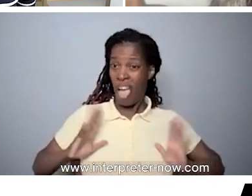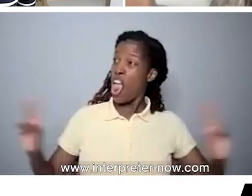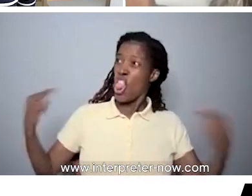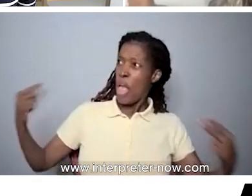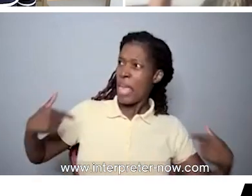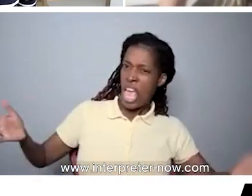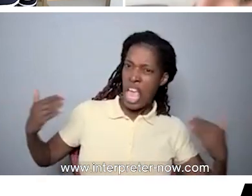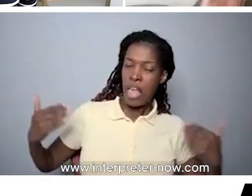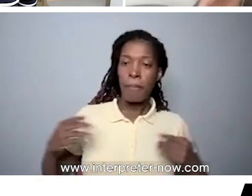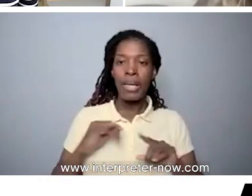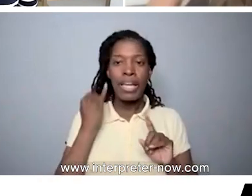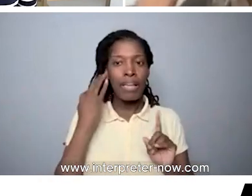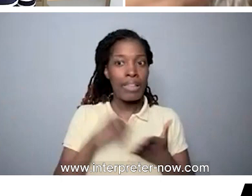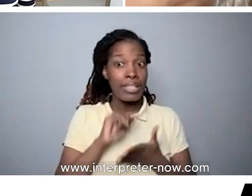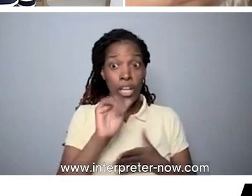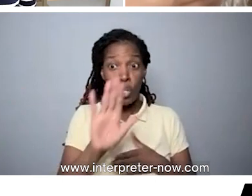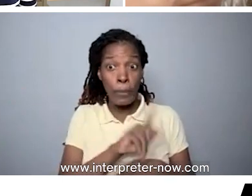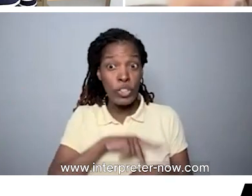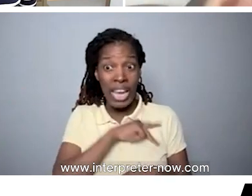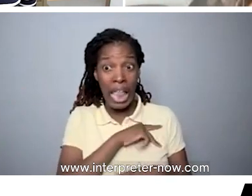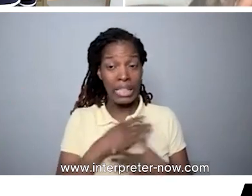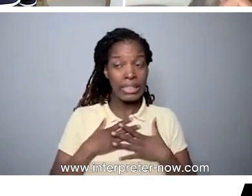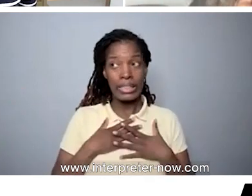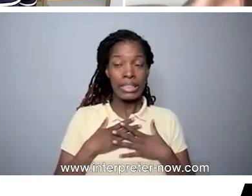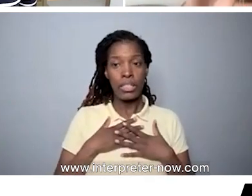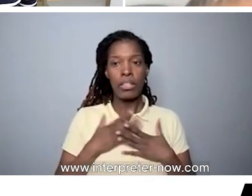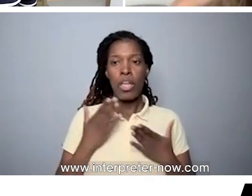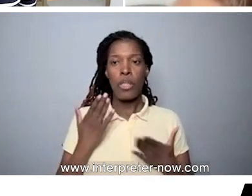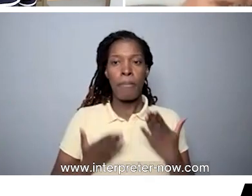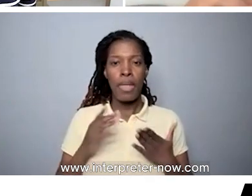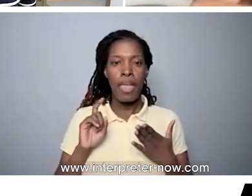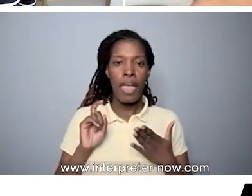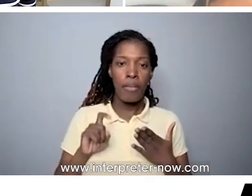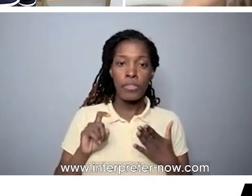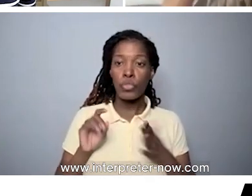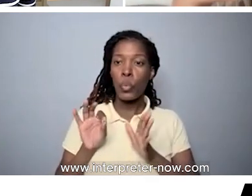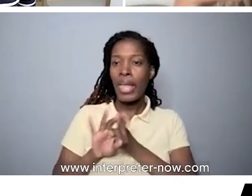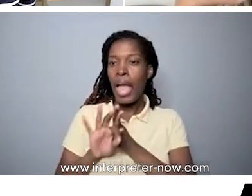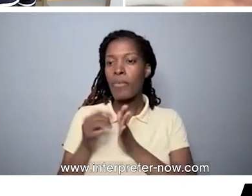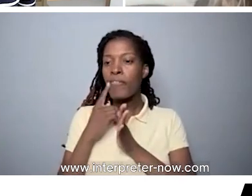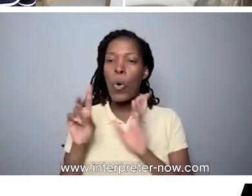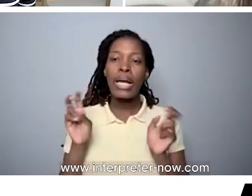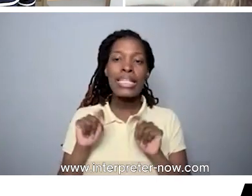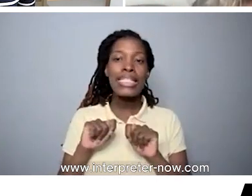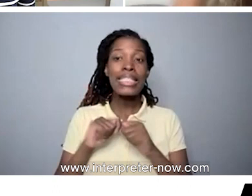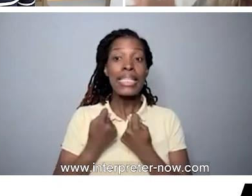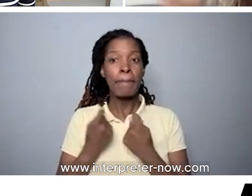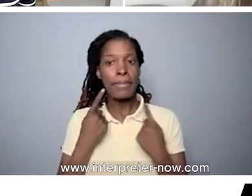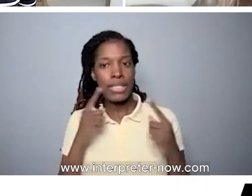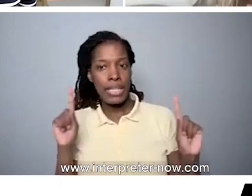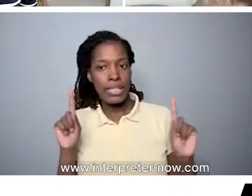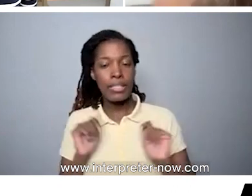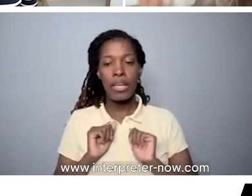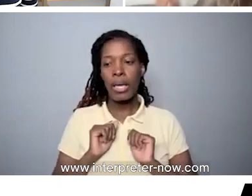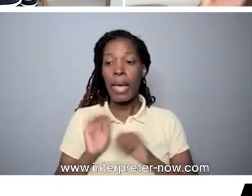team success or business success, right? So there's different ways to kind of translate that. If you could, for